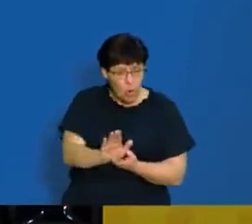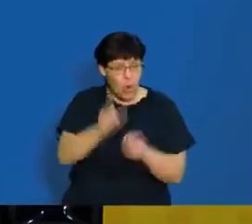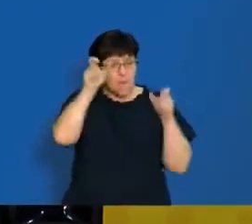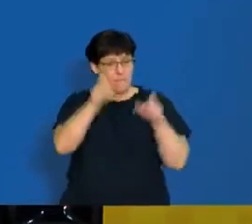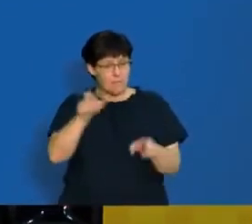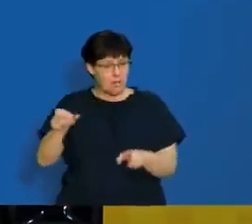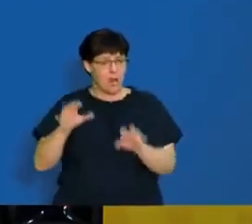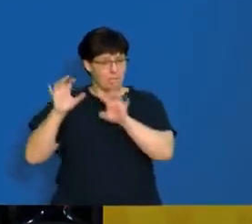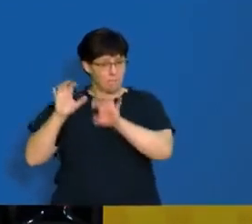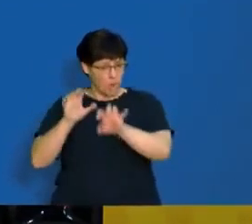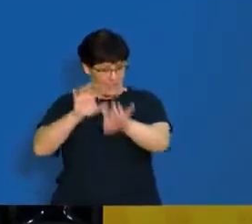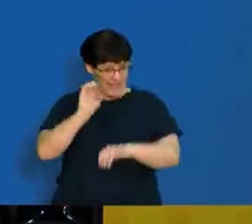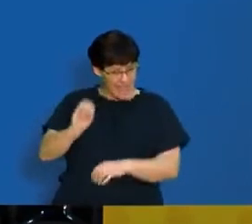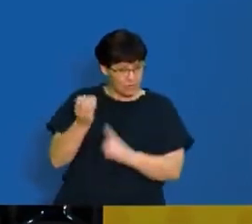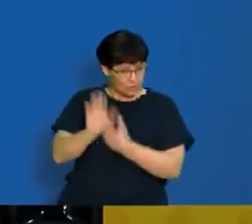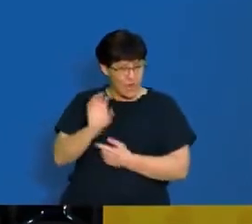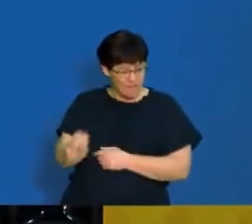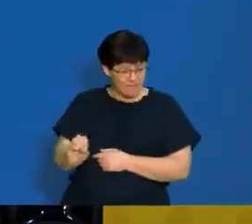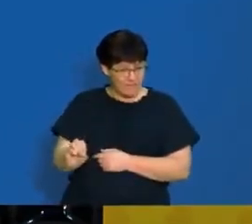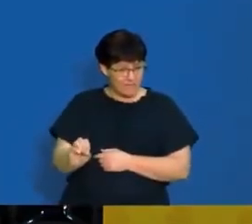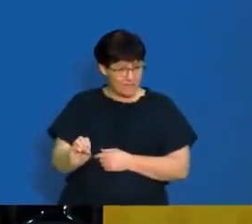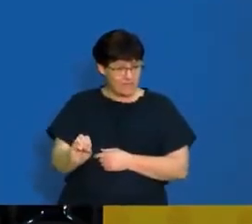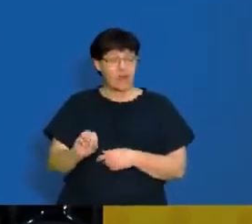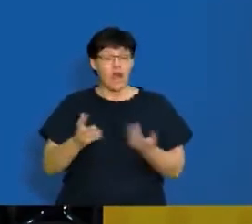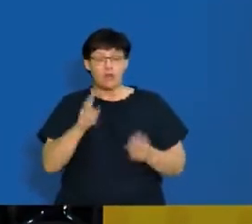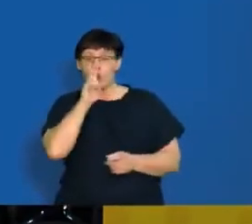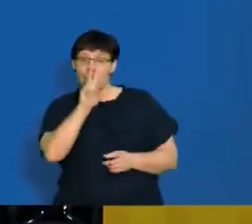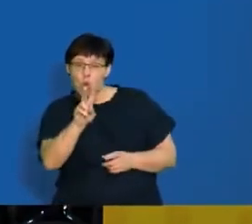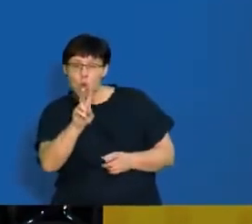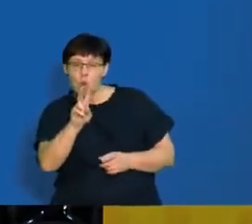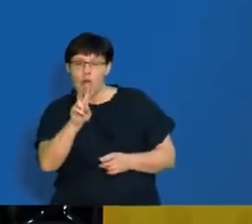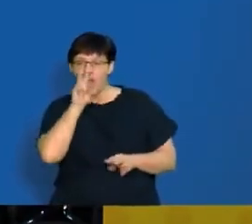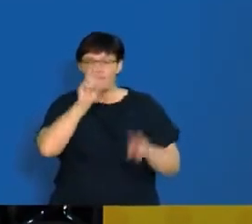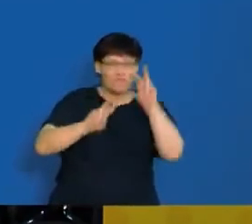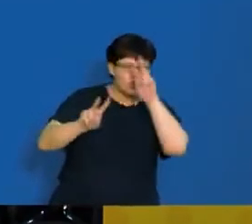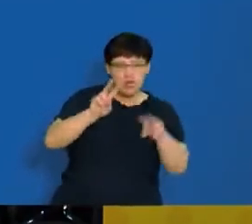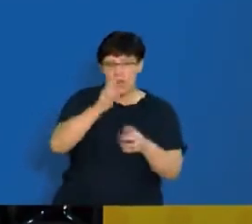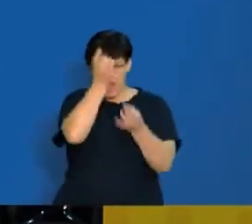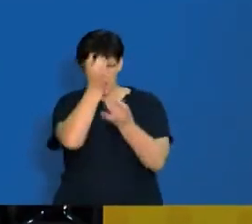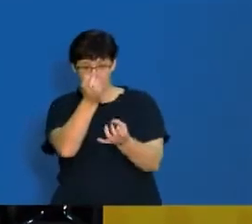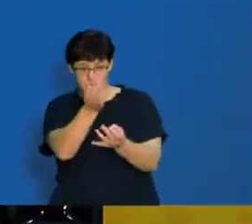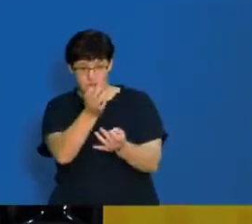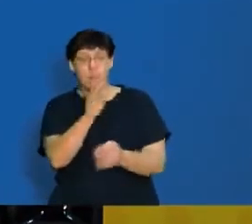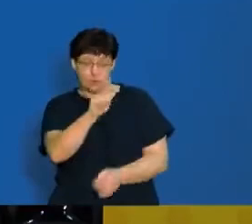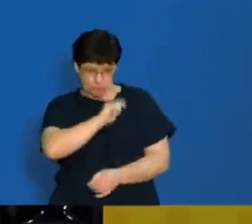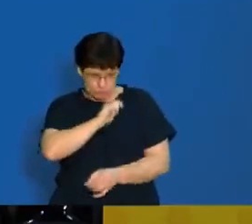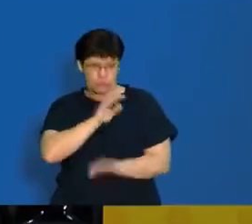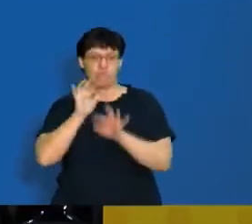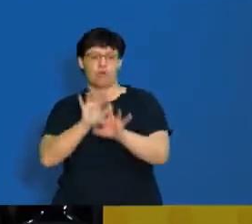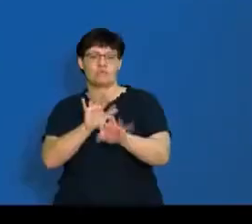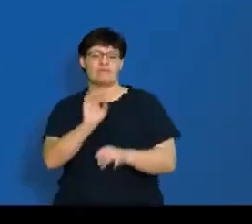people are protesting. And then you need to look for the visual clues that show that this was a